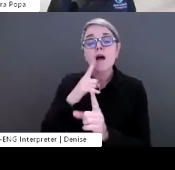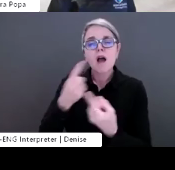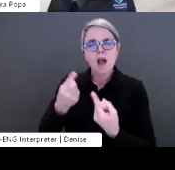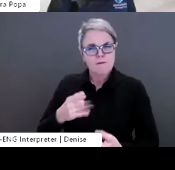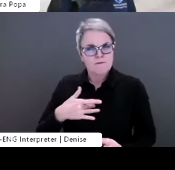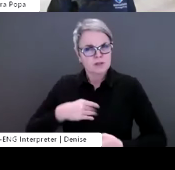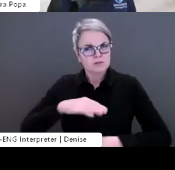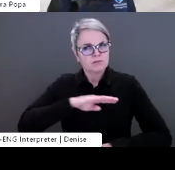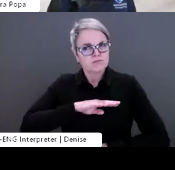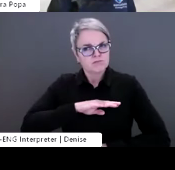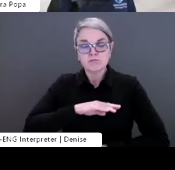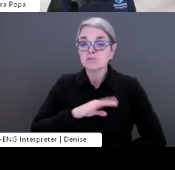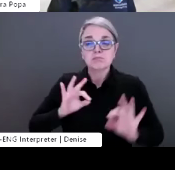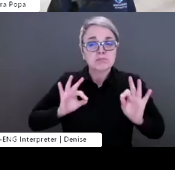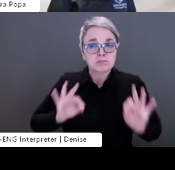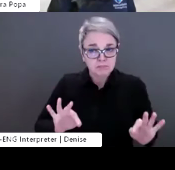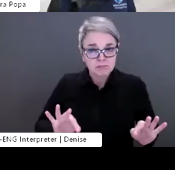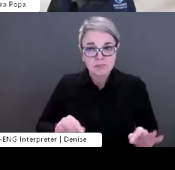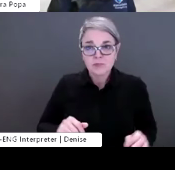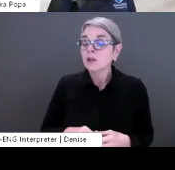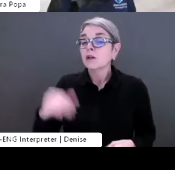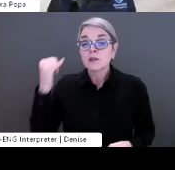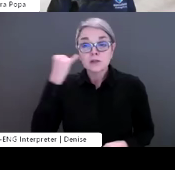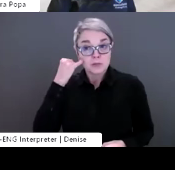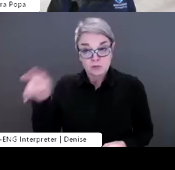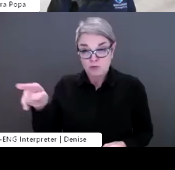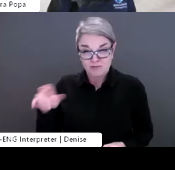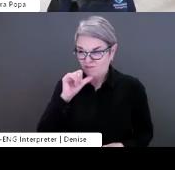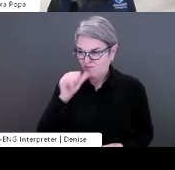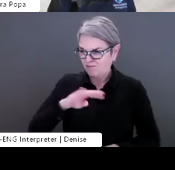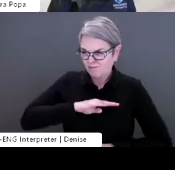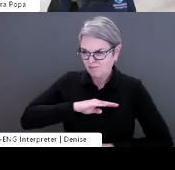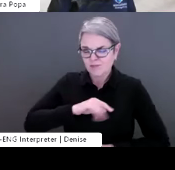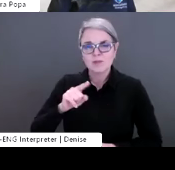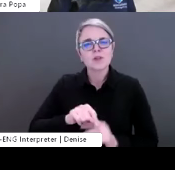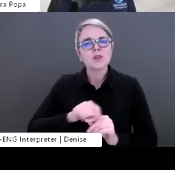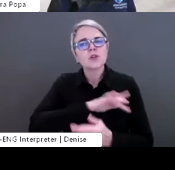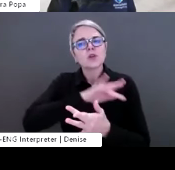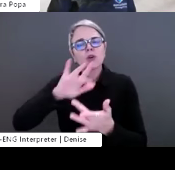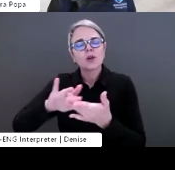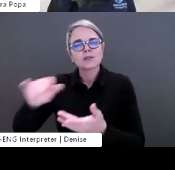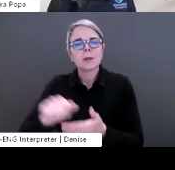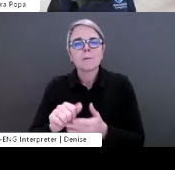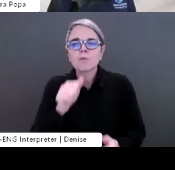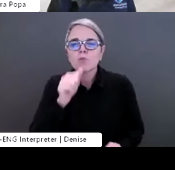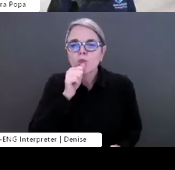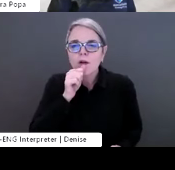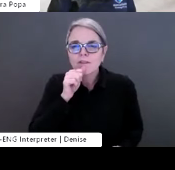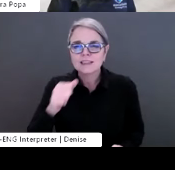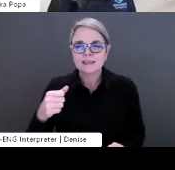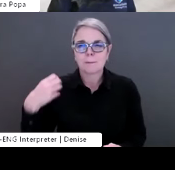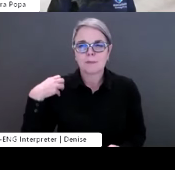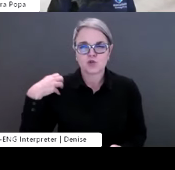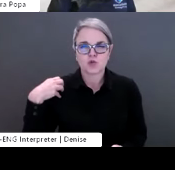no satisfactory answer from the company, you go to the Privacy Commissioner's office, which is a handy dandy website at